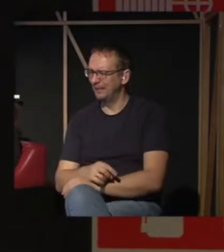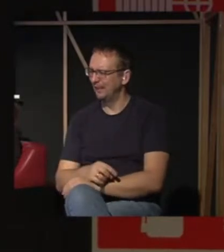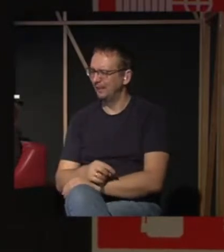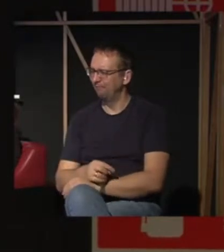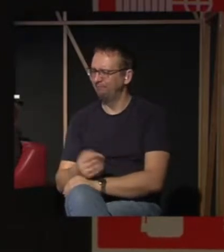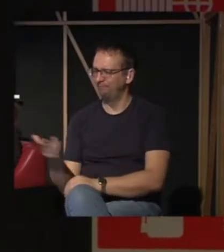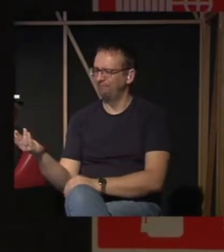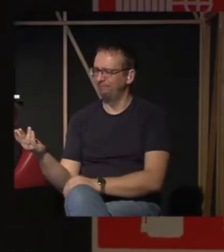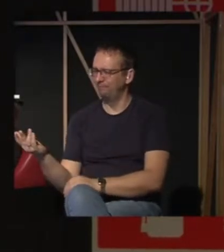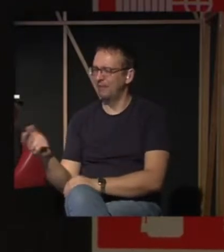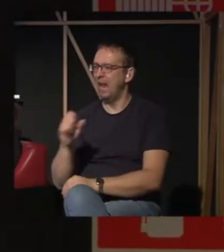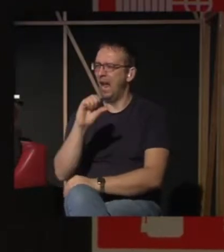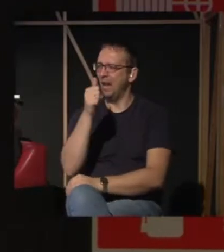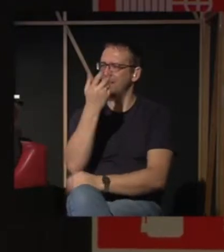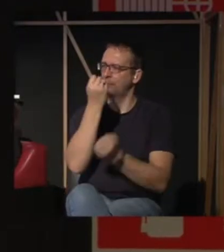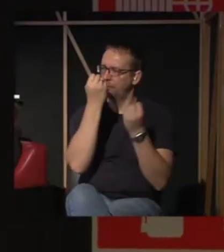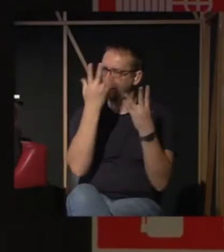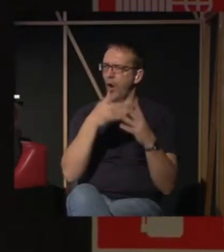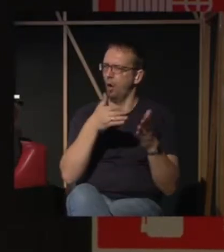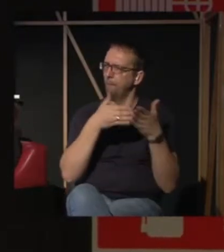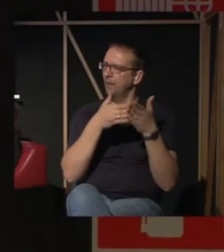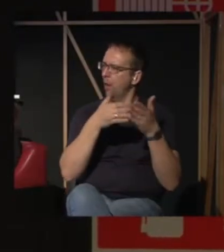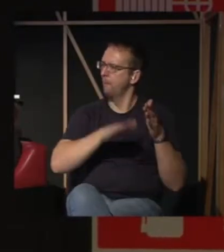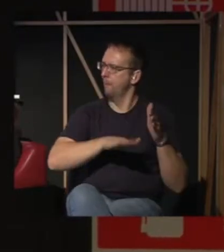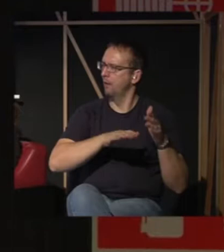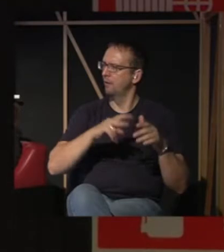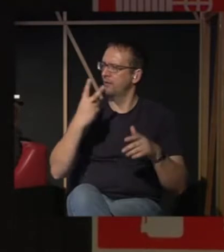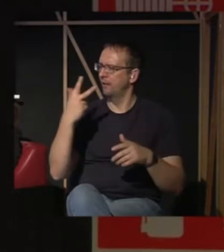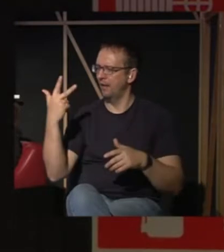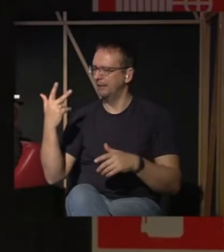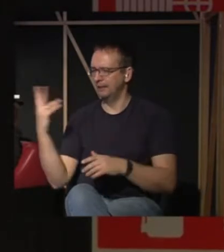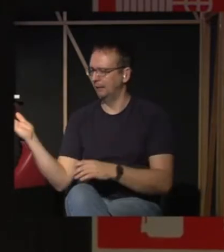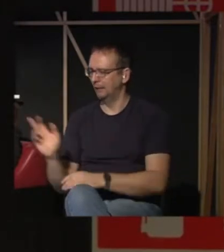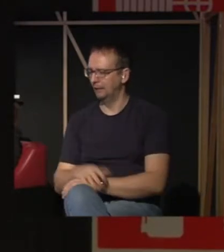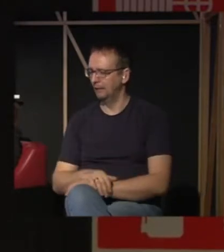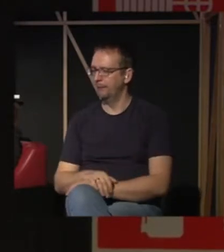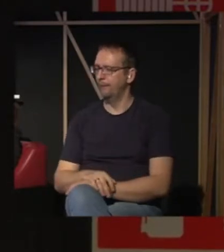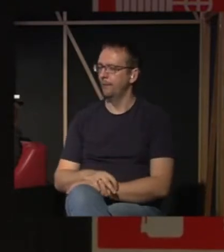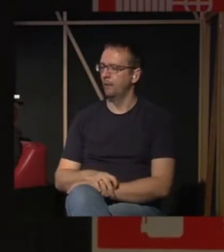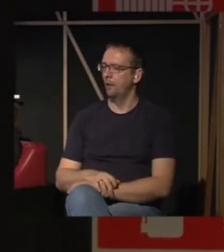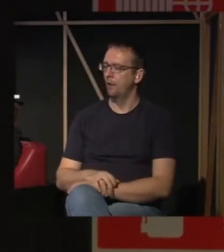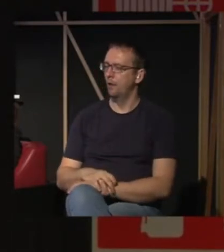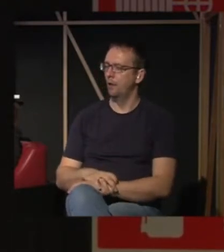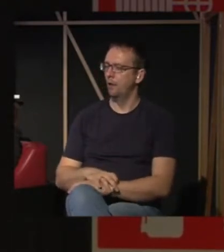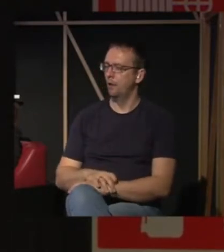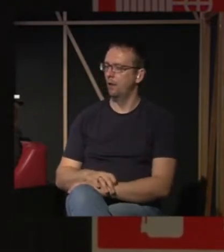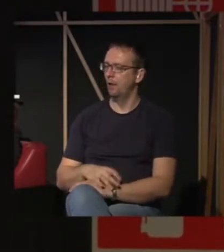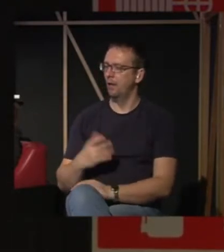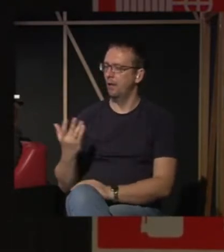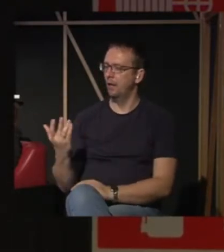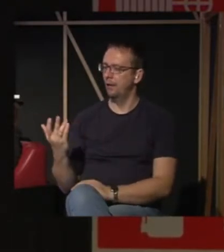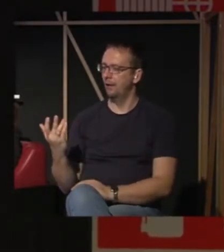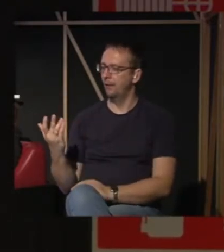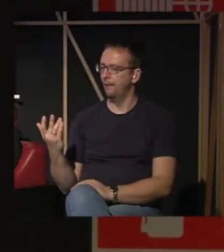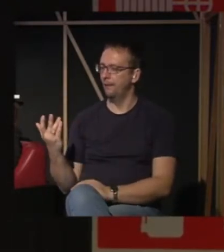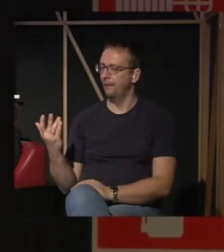stadiums. We also made available shuttle services and resting areas and support from key transport points